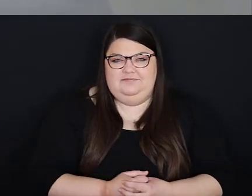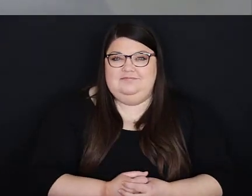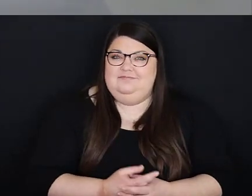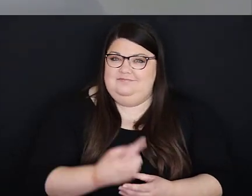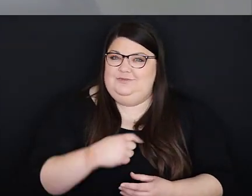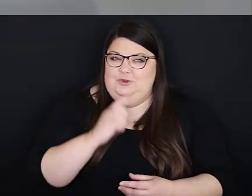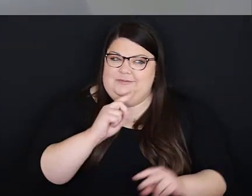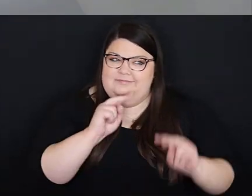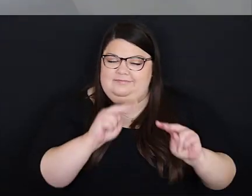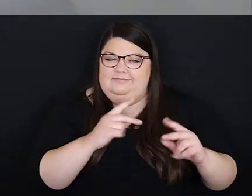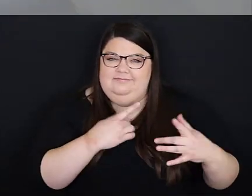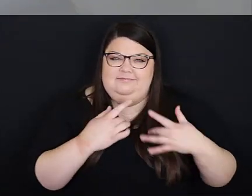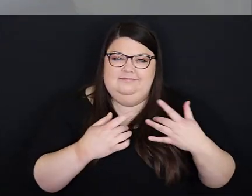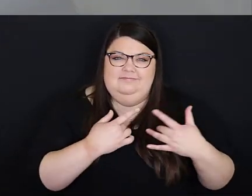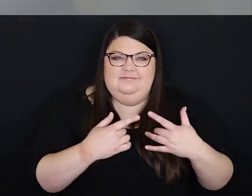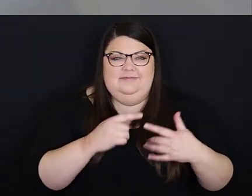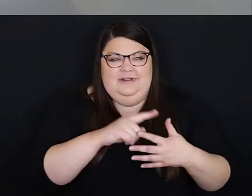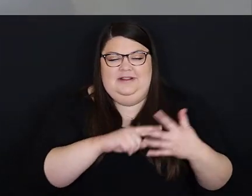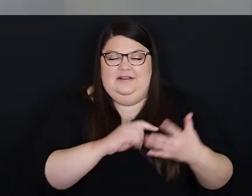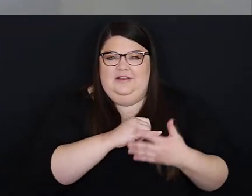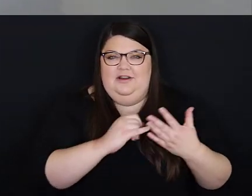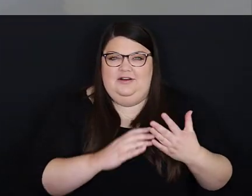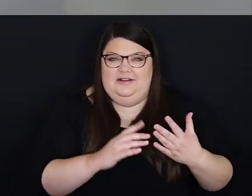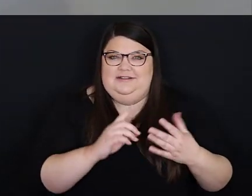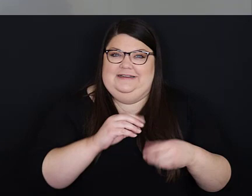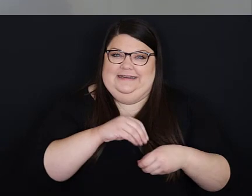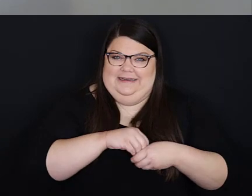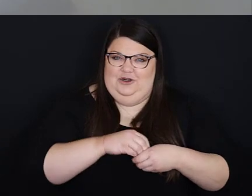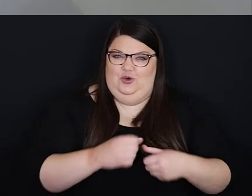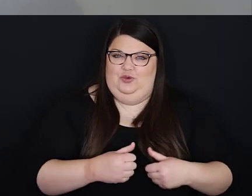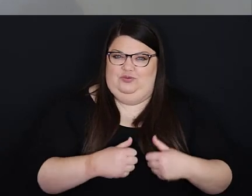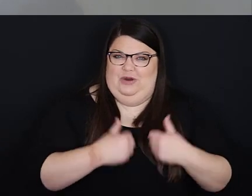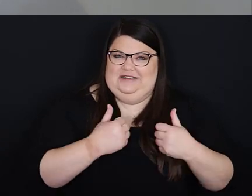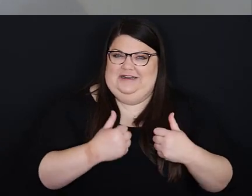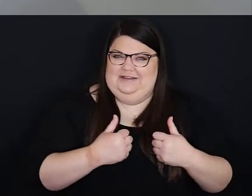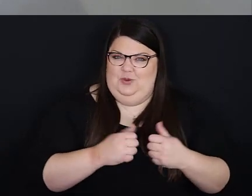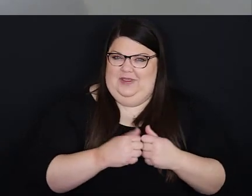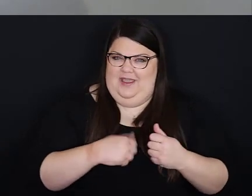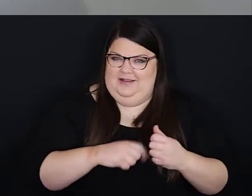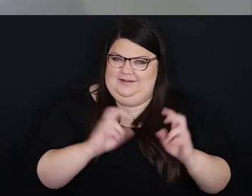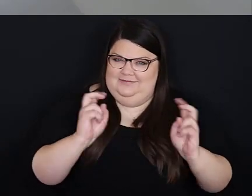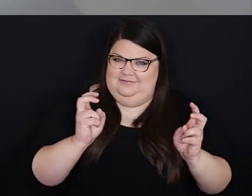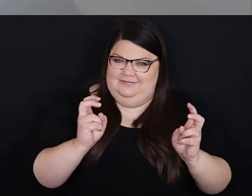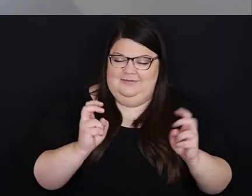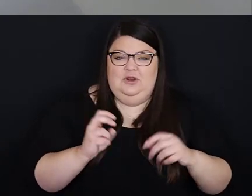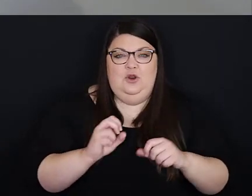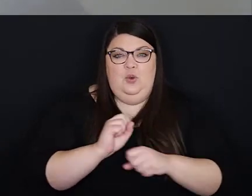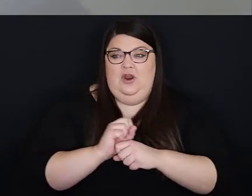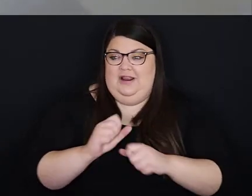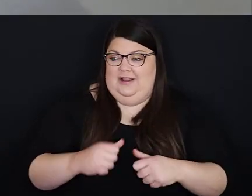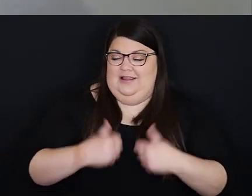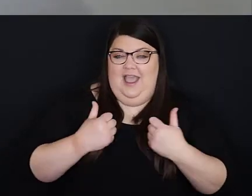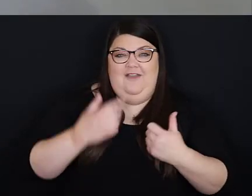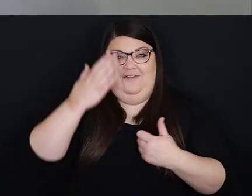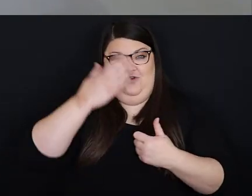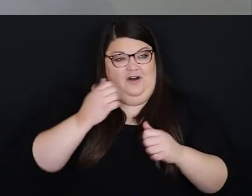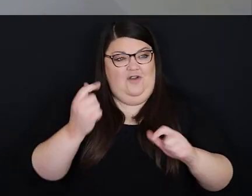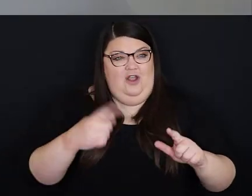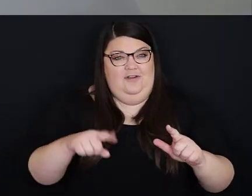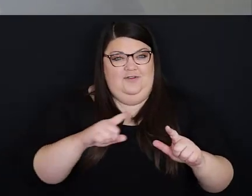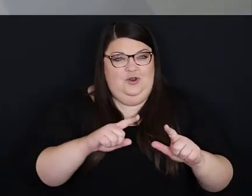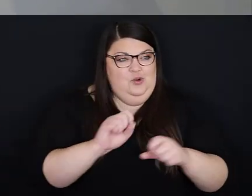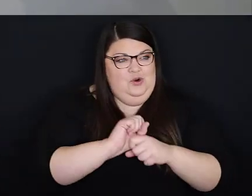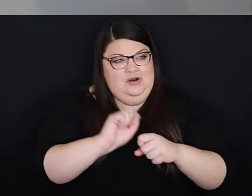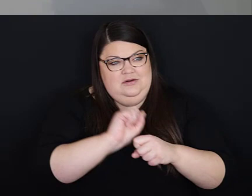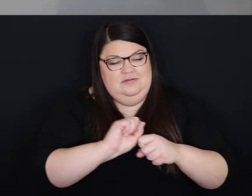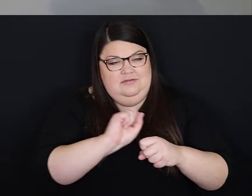excited to have these artists essentially in residence with us and working live in front of all of you, hopefully. So